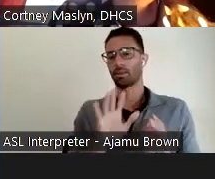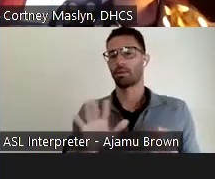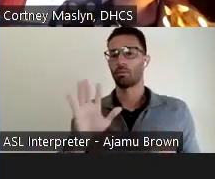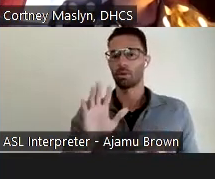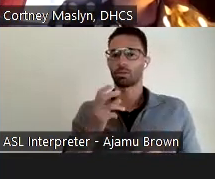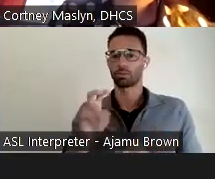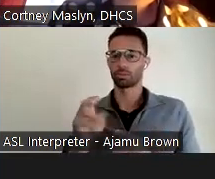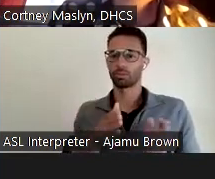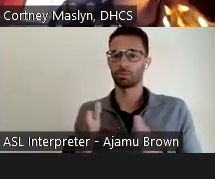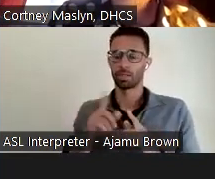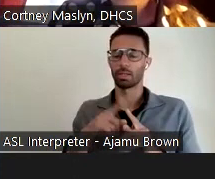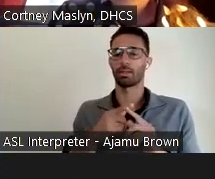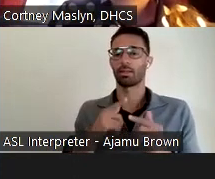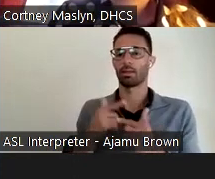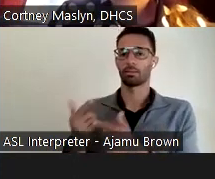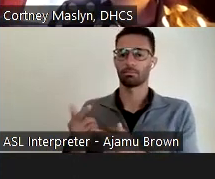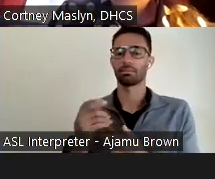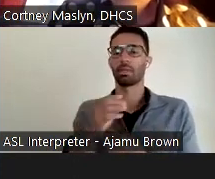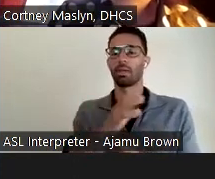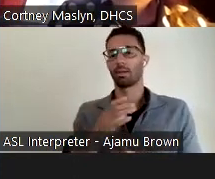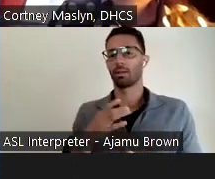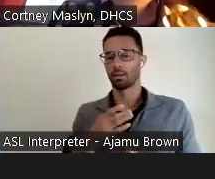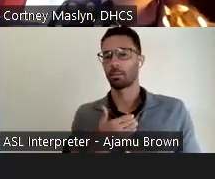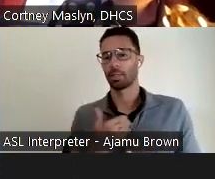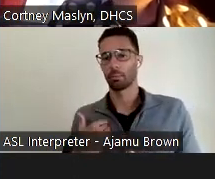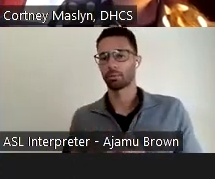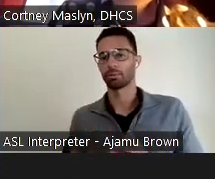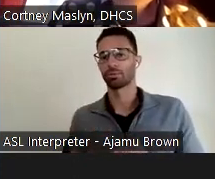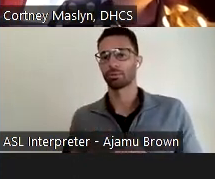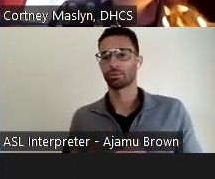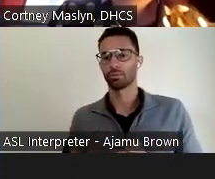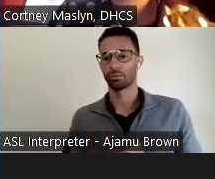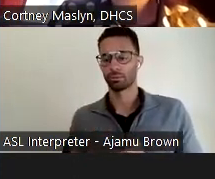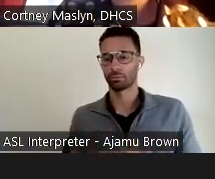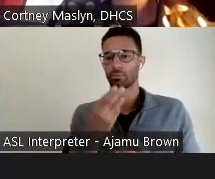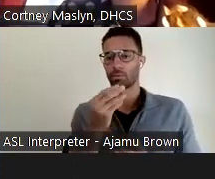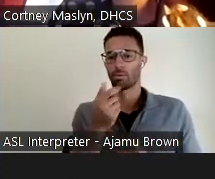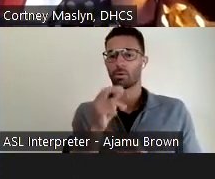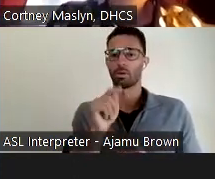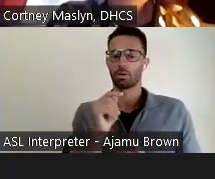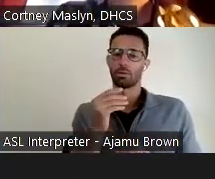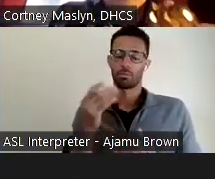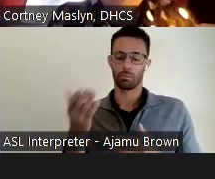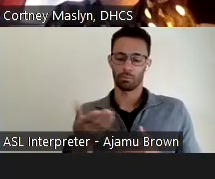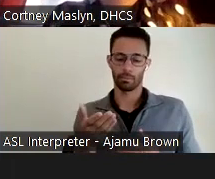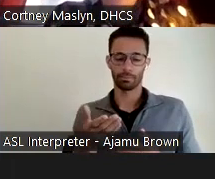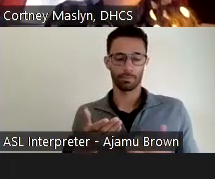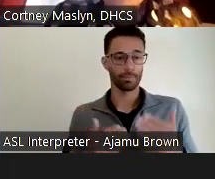over to our committee members for Q&A. So Hagar, welcome. Yeah, thanks for having me.